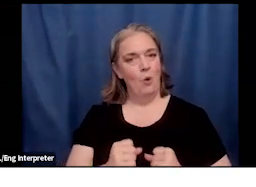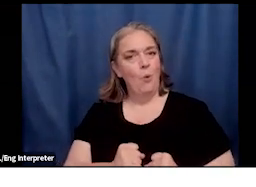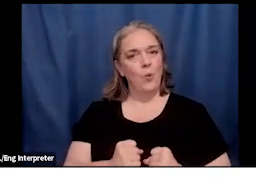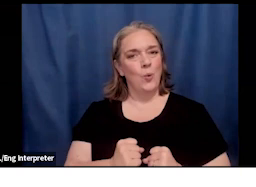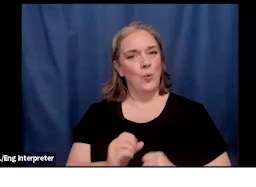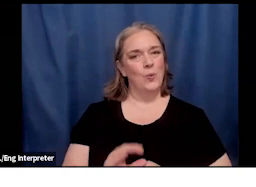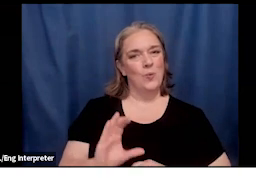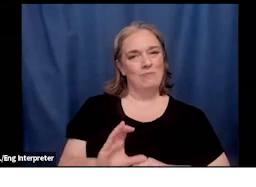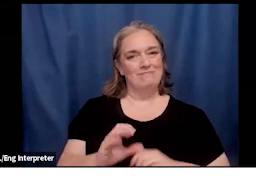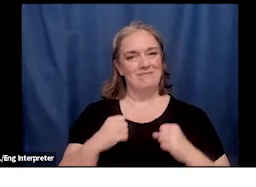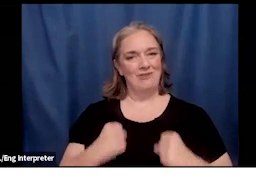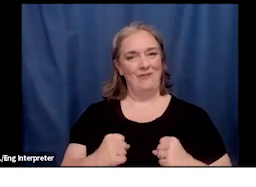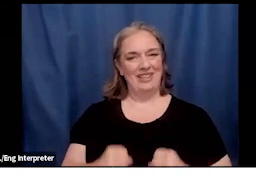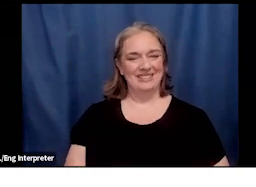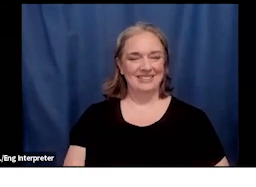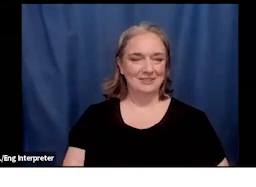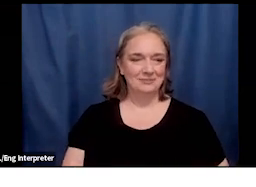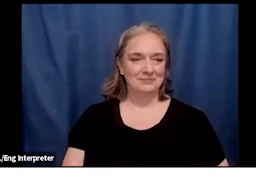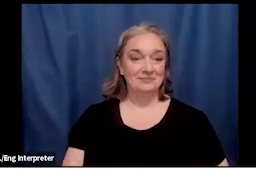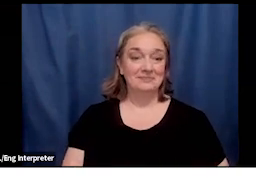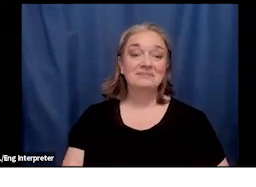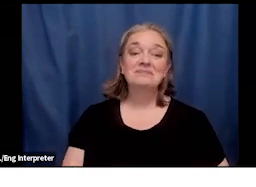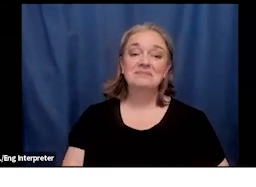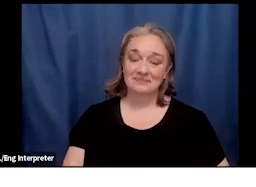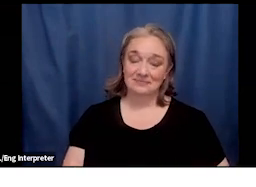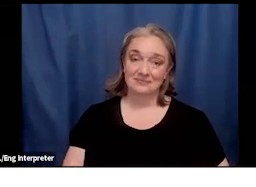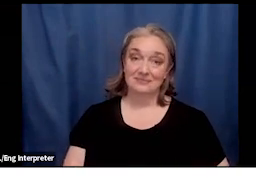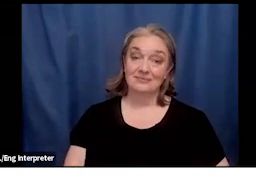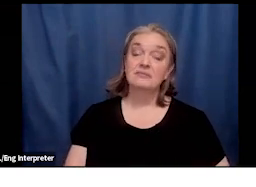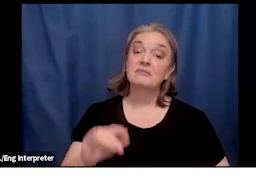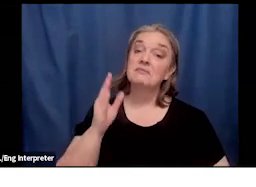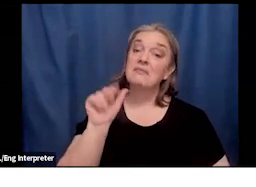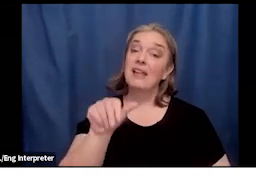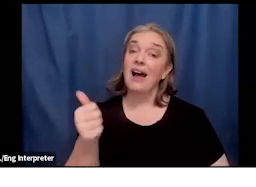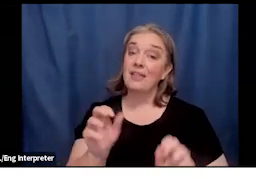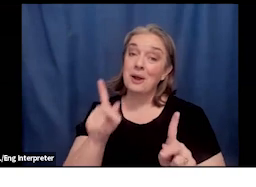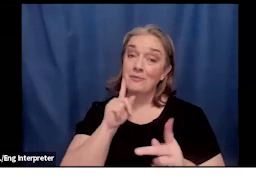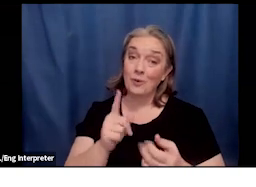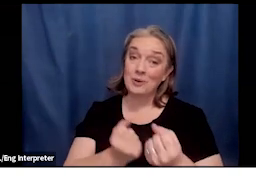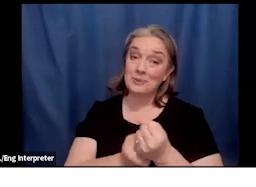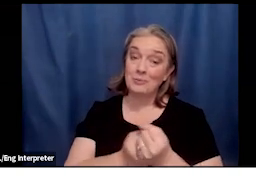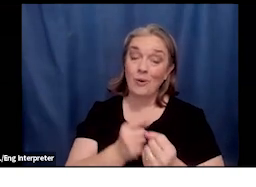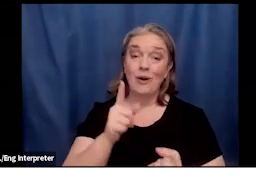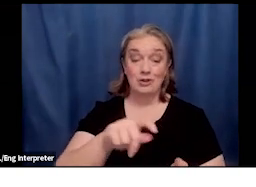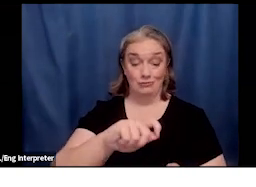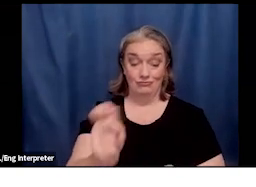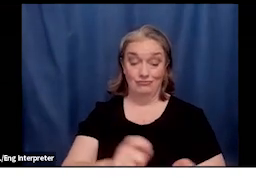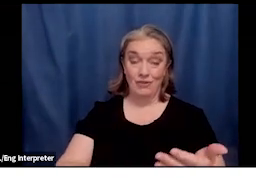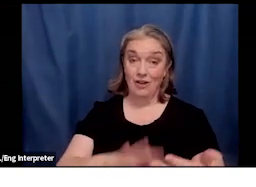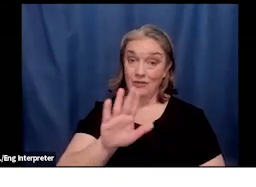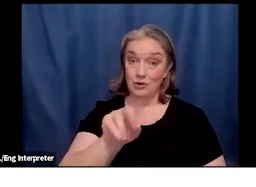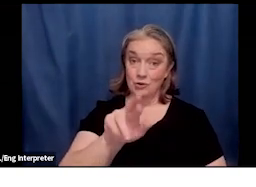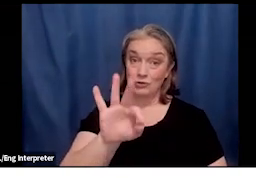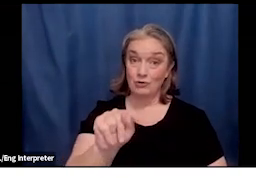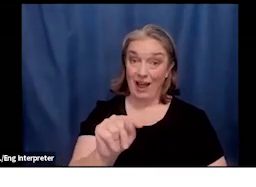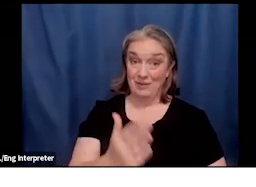you can actually submit your application draft to me for feedback in advance of officially